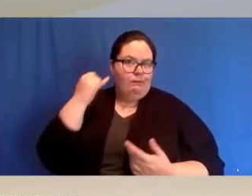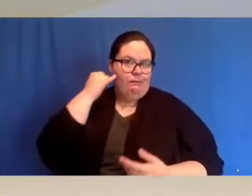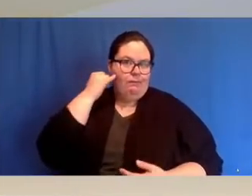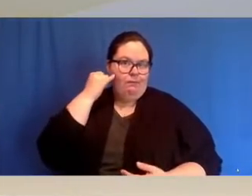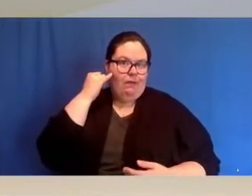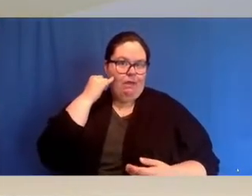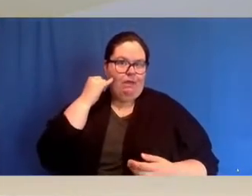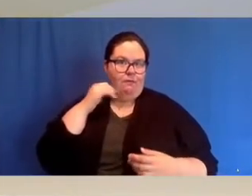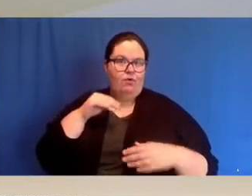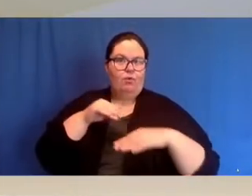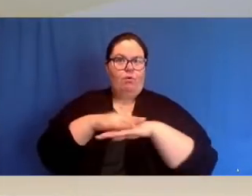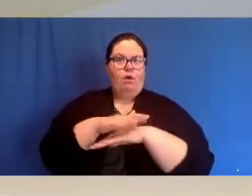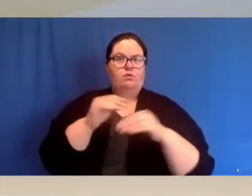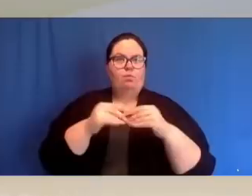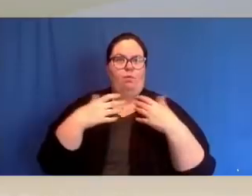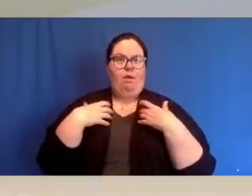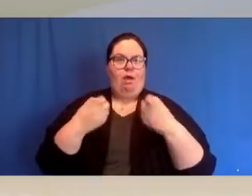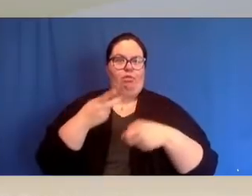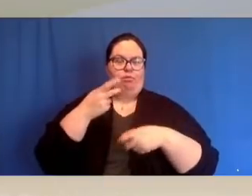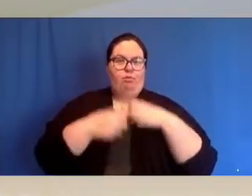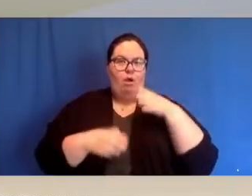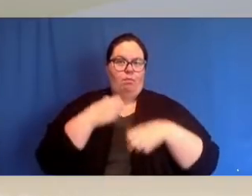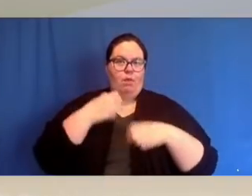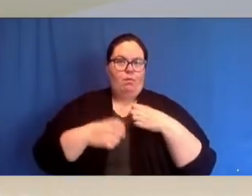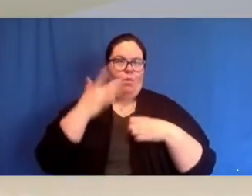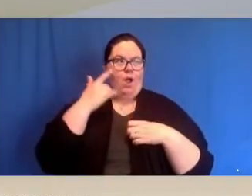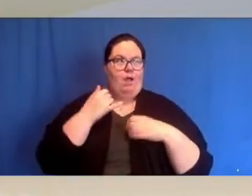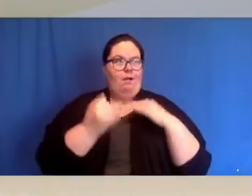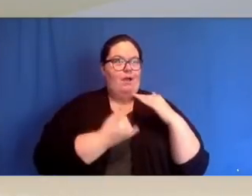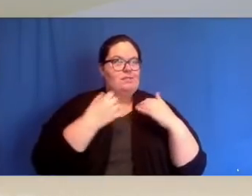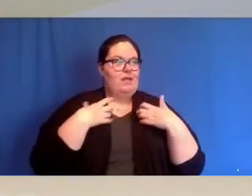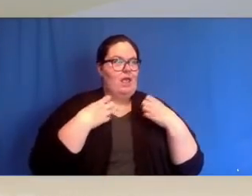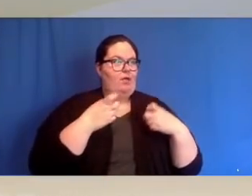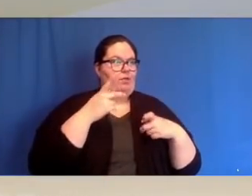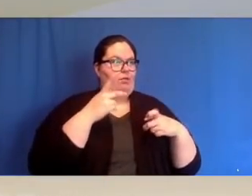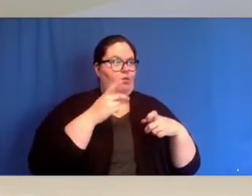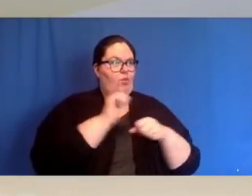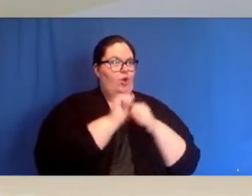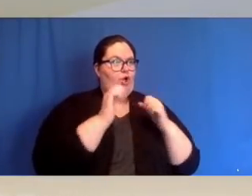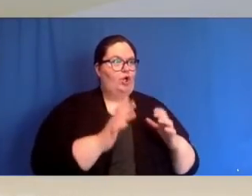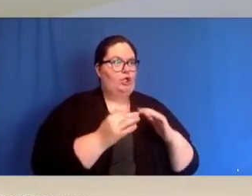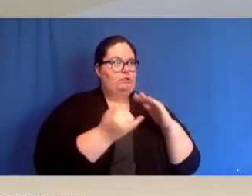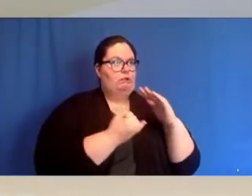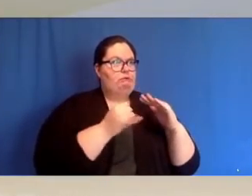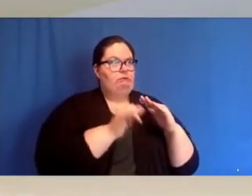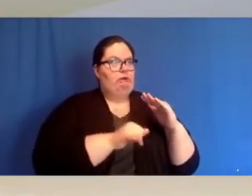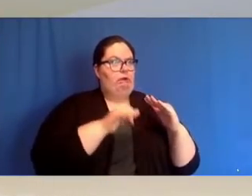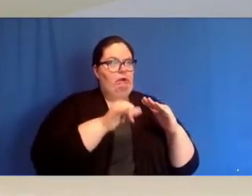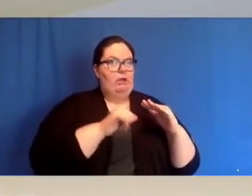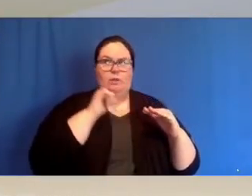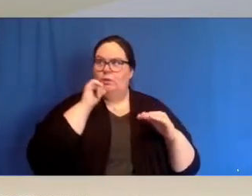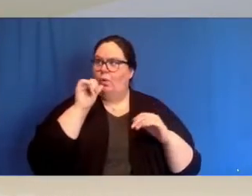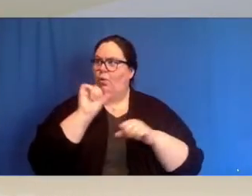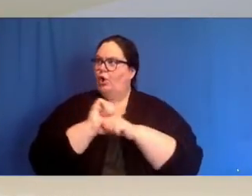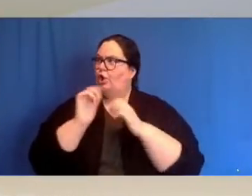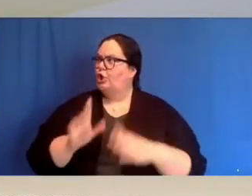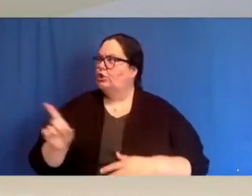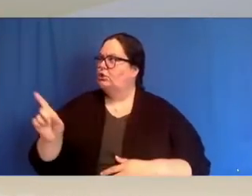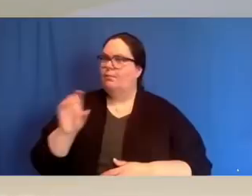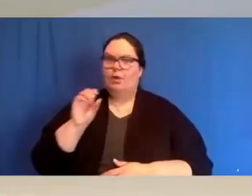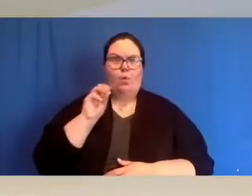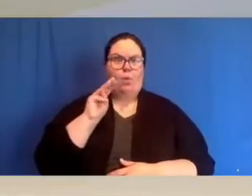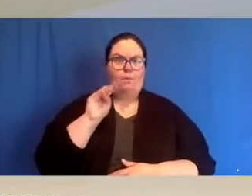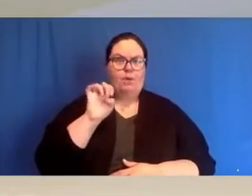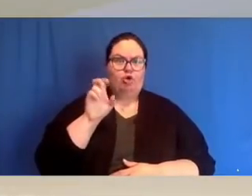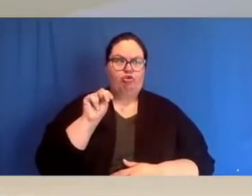you're causing more health concerns by isolating health workers for long periods of time, then the Omicron variant is actually causing